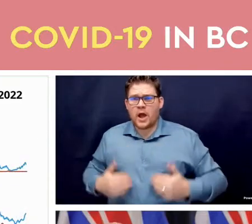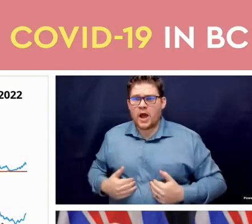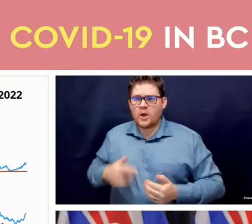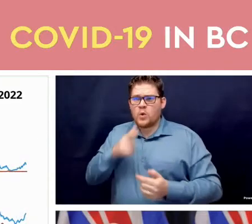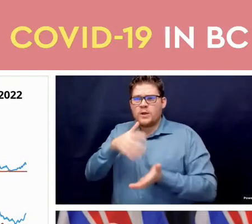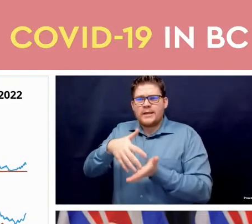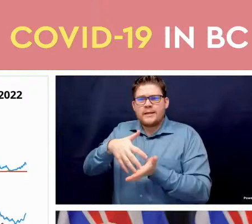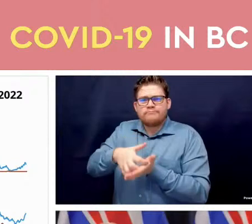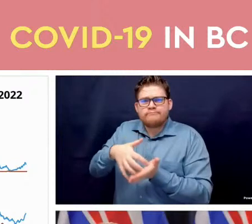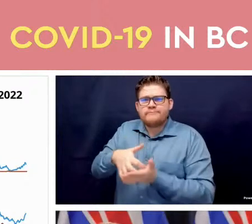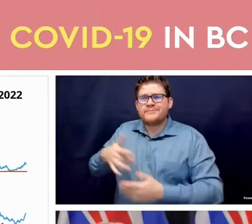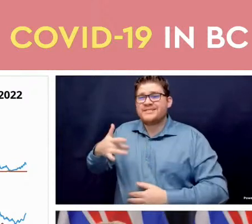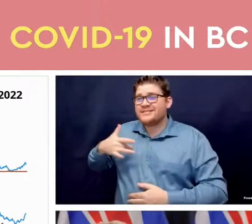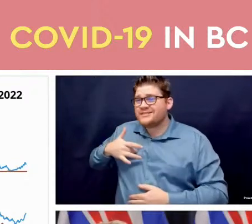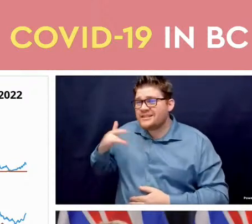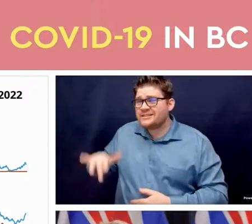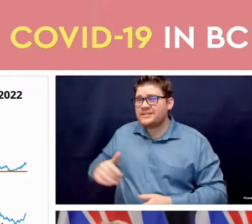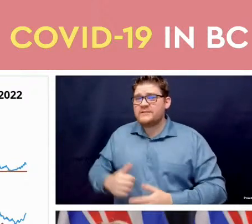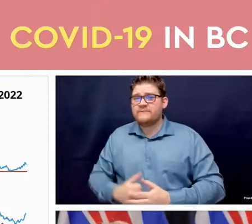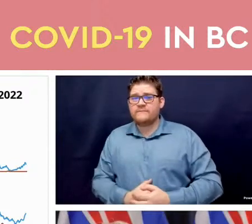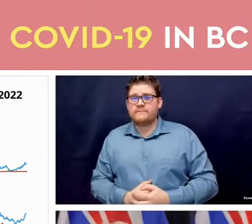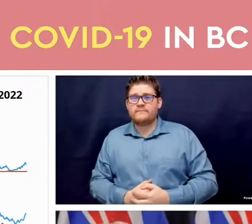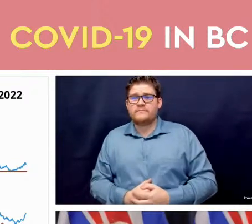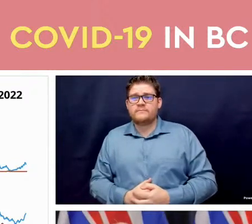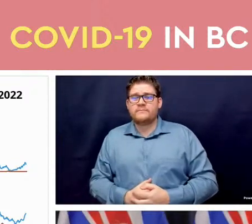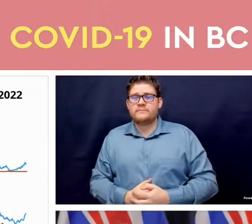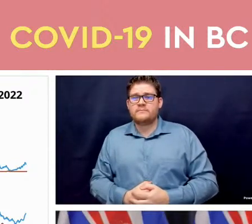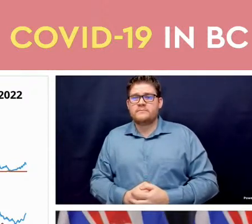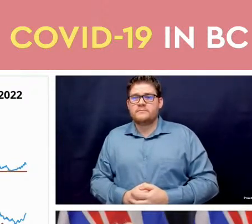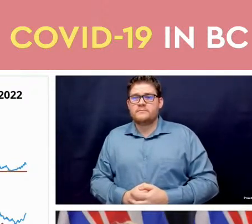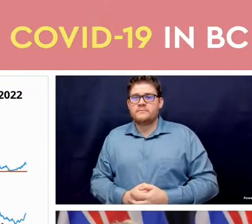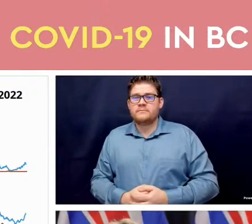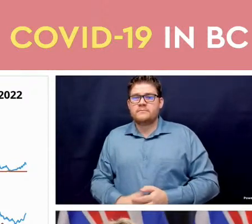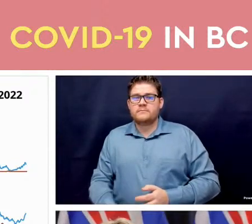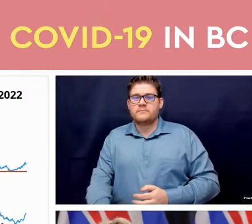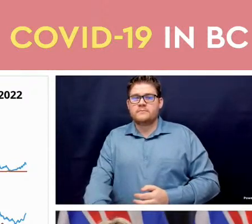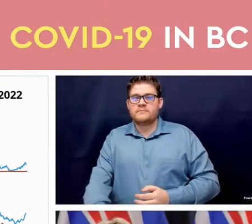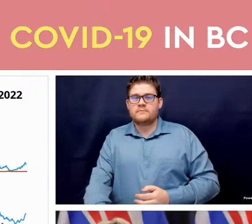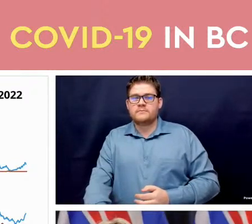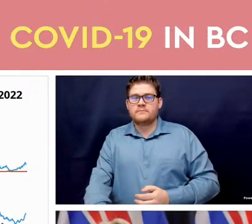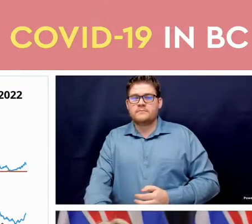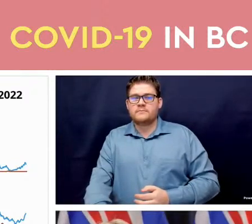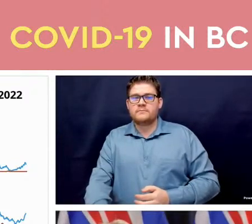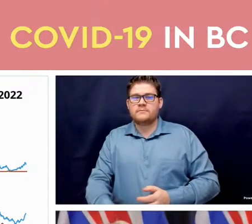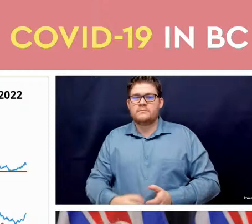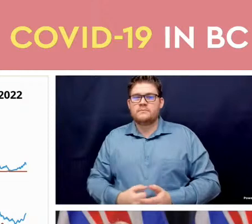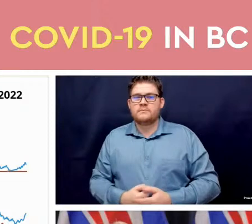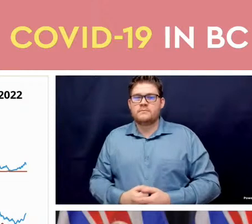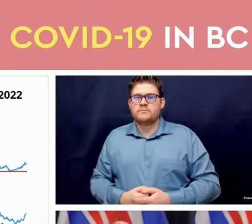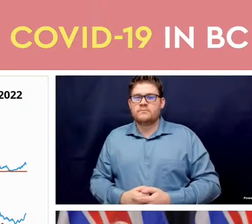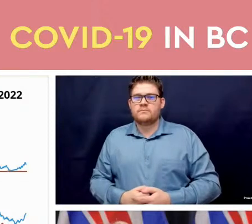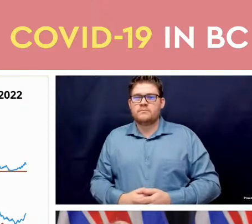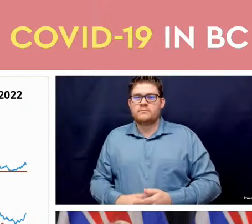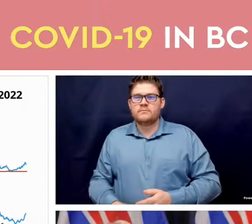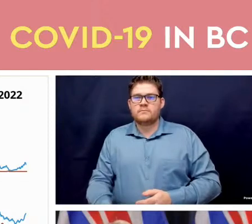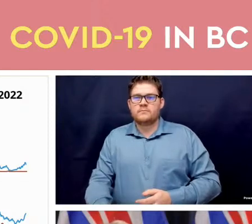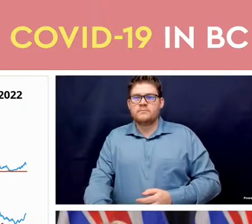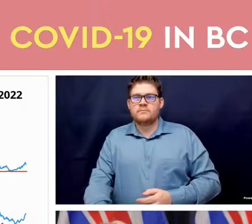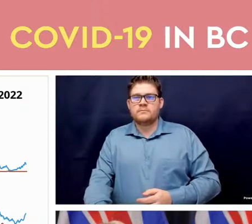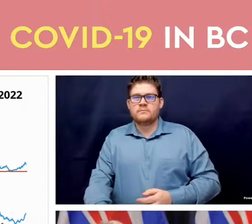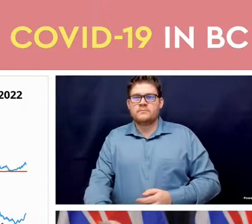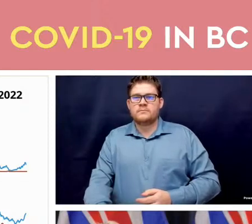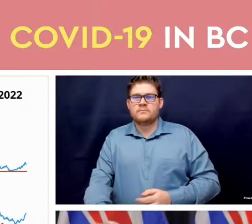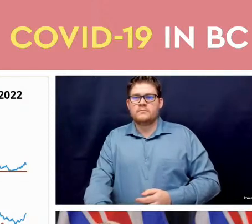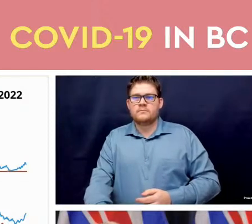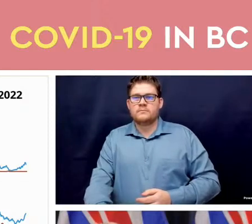younger people, and I'll show a bit more information about that. So importantly, as we've seen this move through the community, we want to know